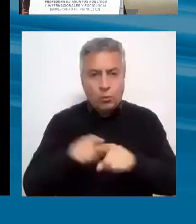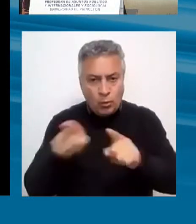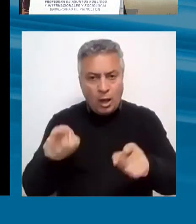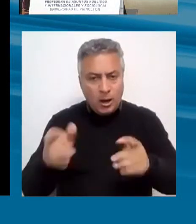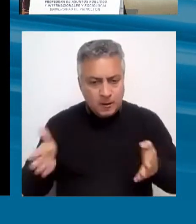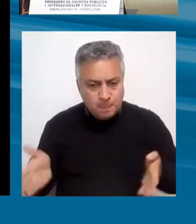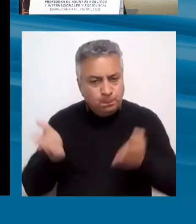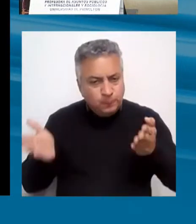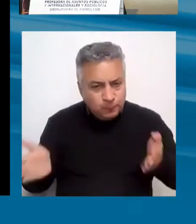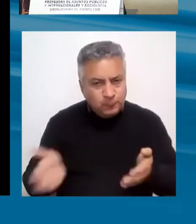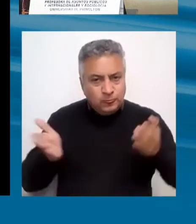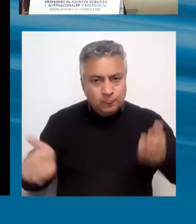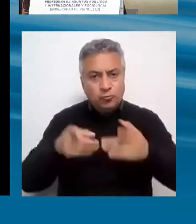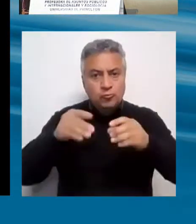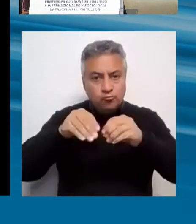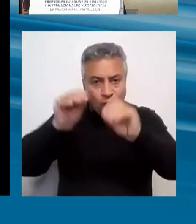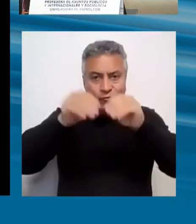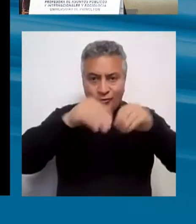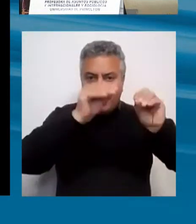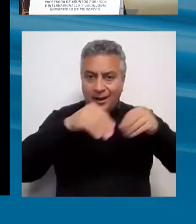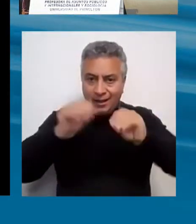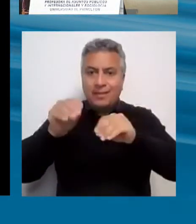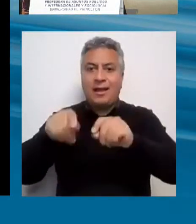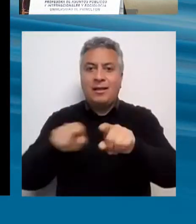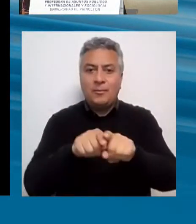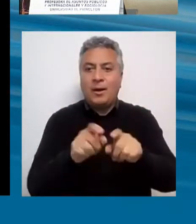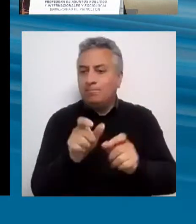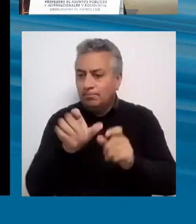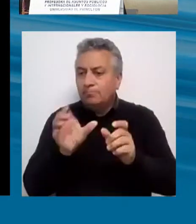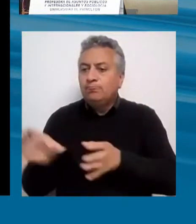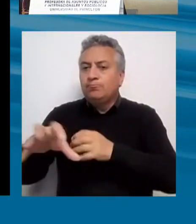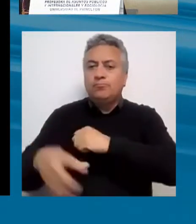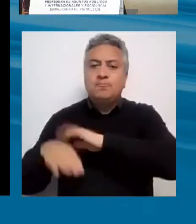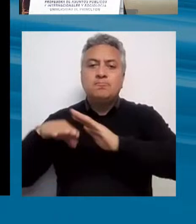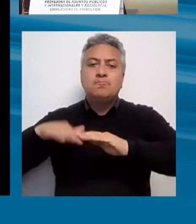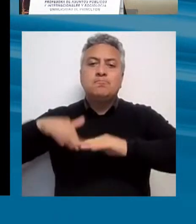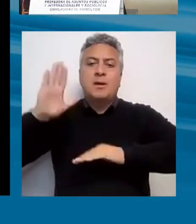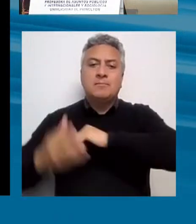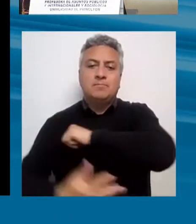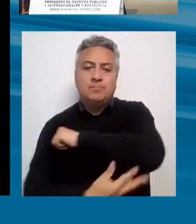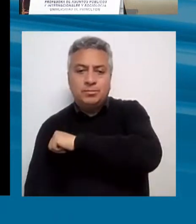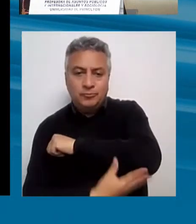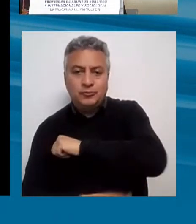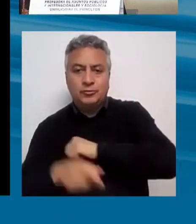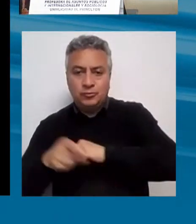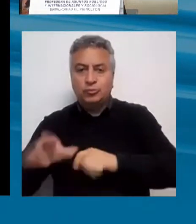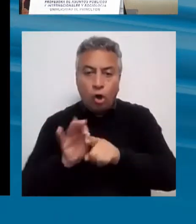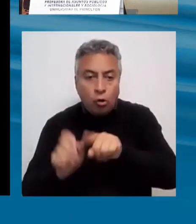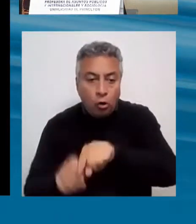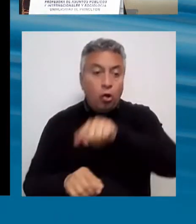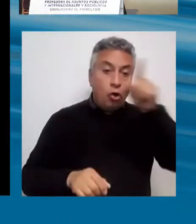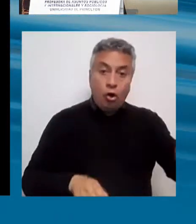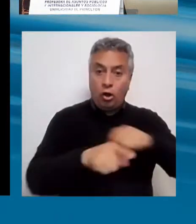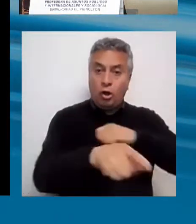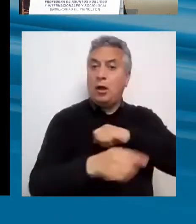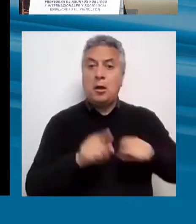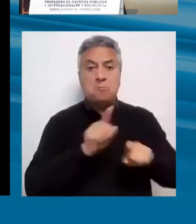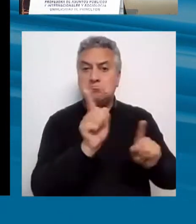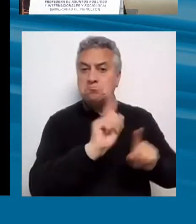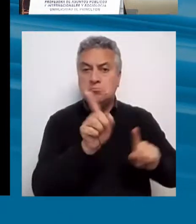be taken into account to promote mobility in the more vulnerable sectors that do need